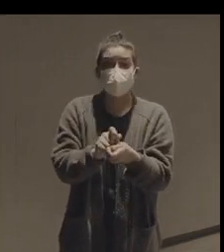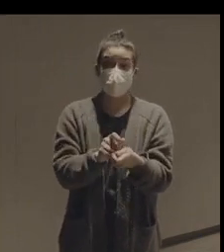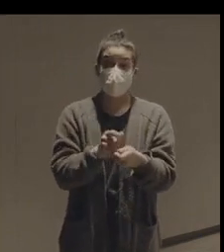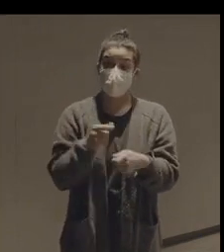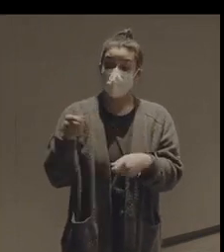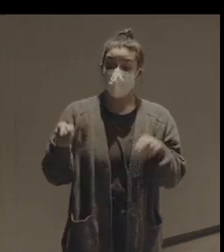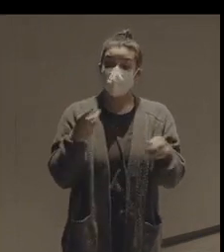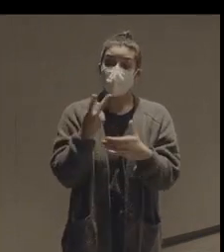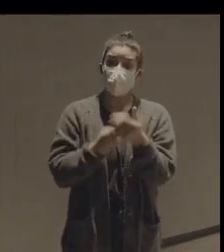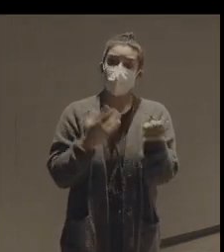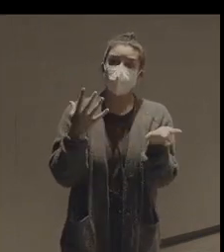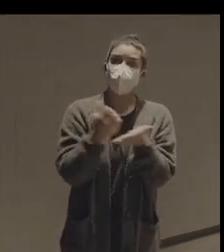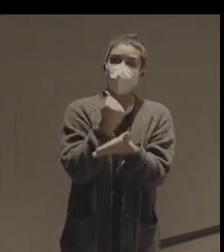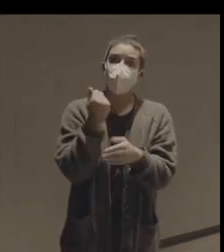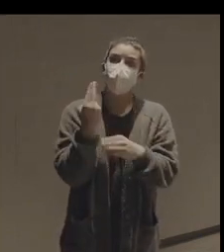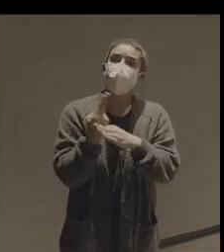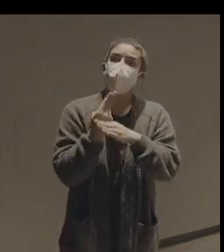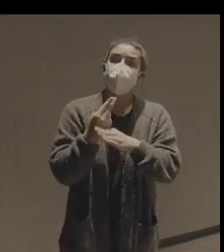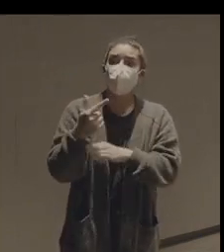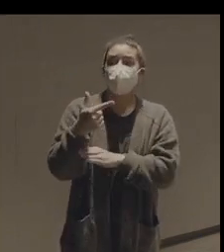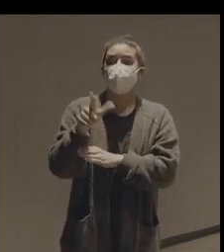vaporized materials on the surface.